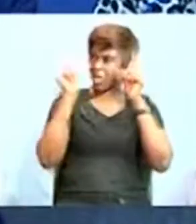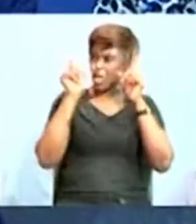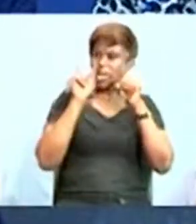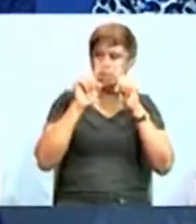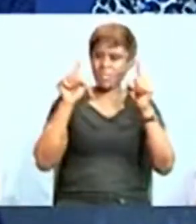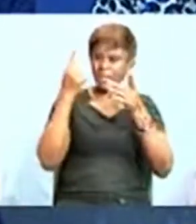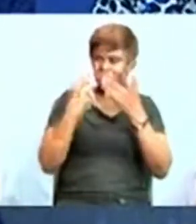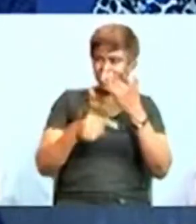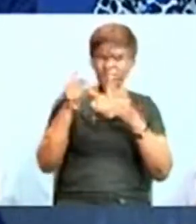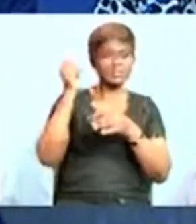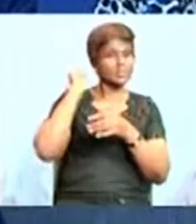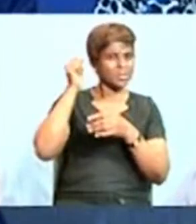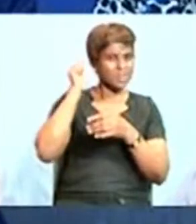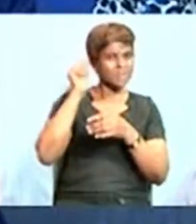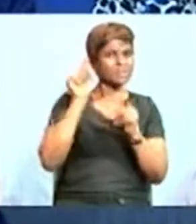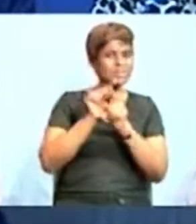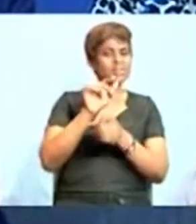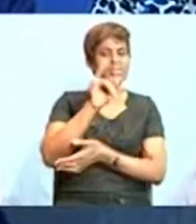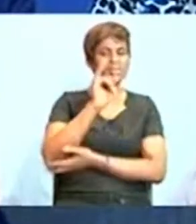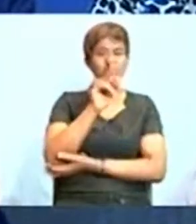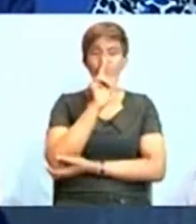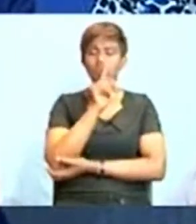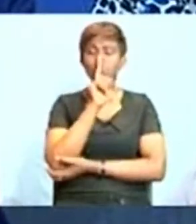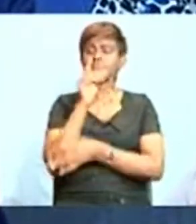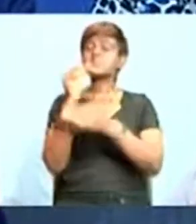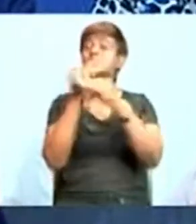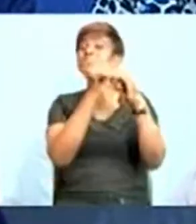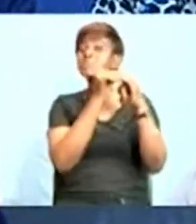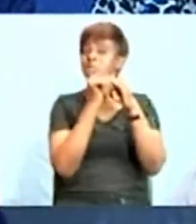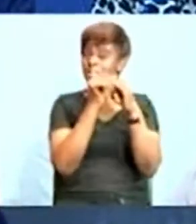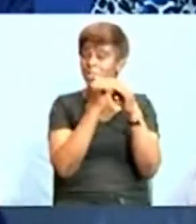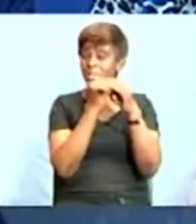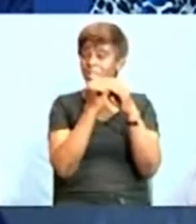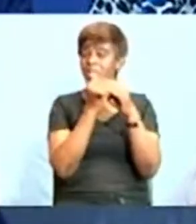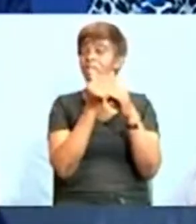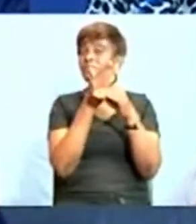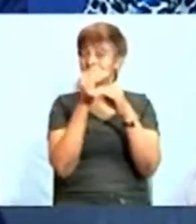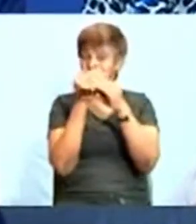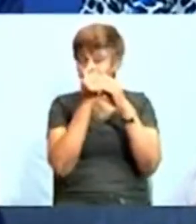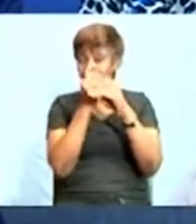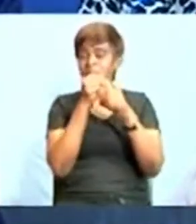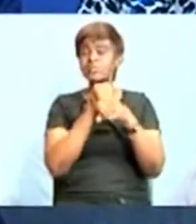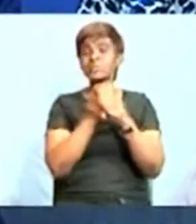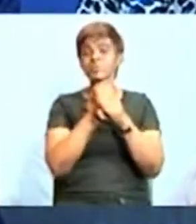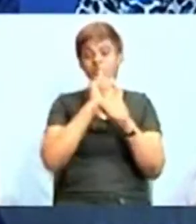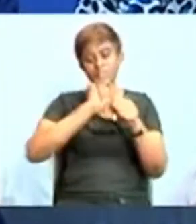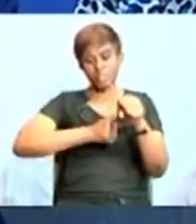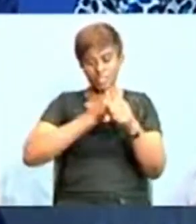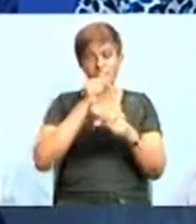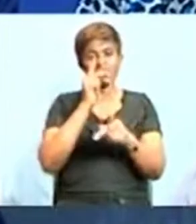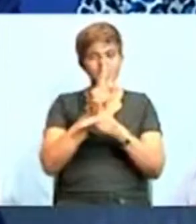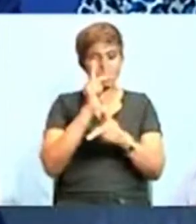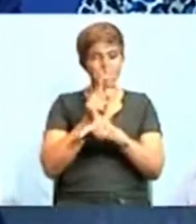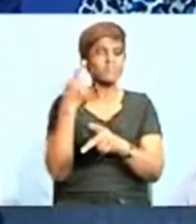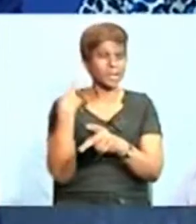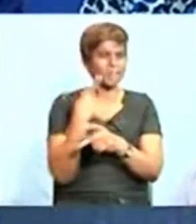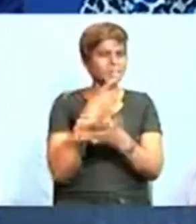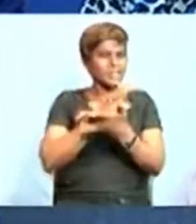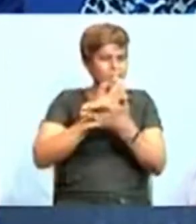a testament to the fact that a standard should be set on how we keep our parliaments